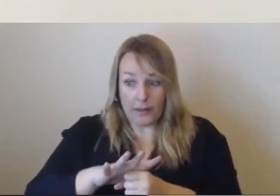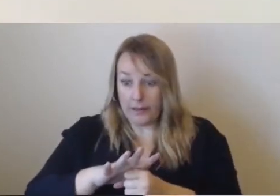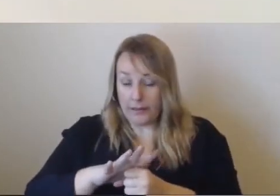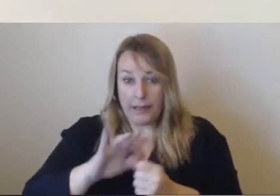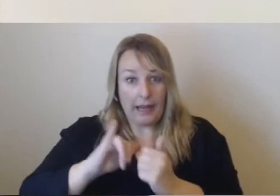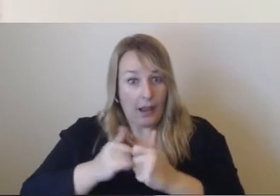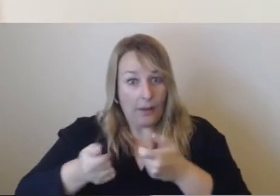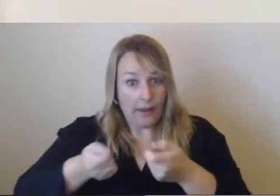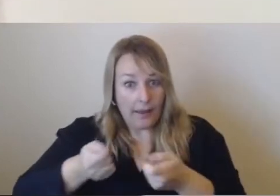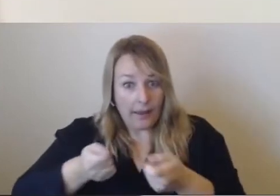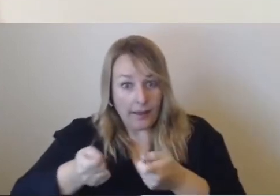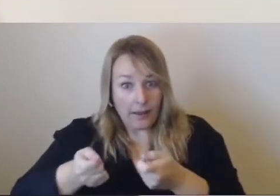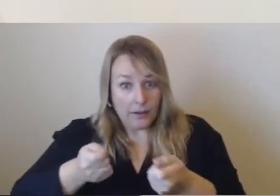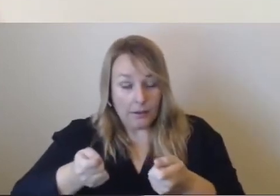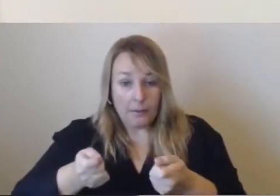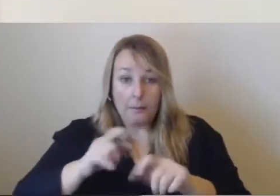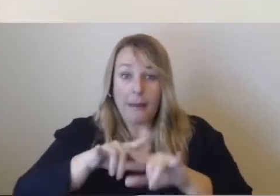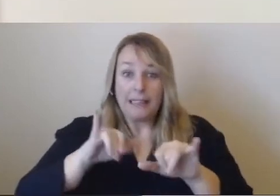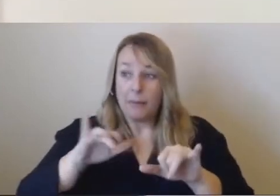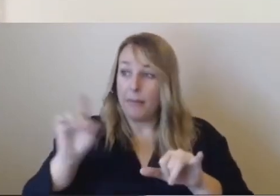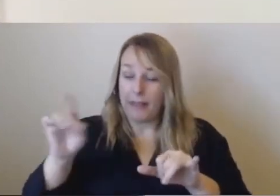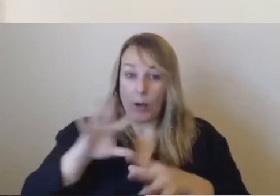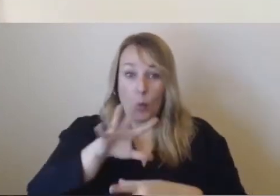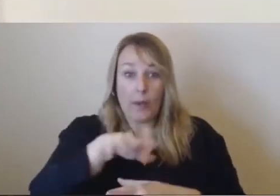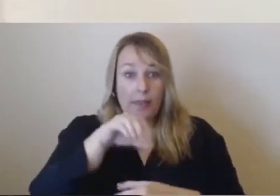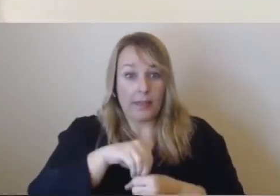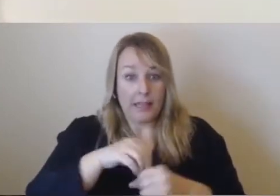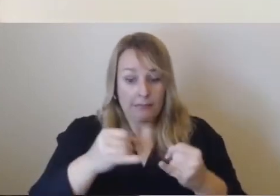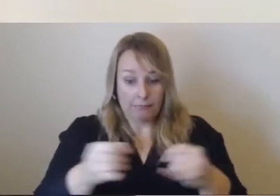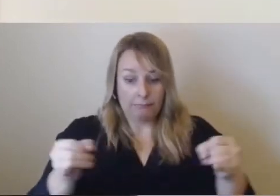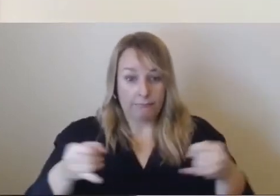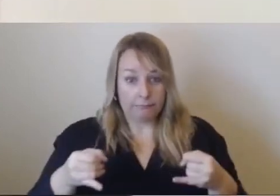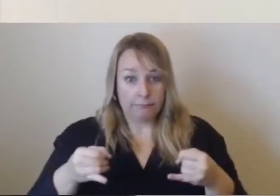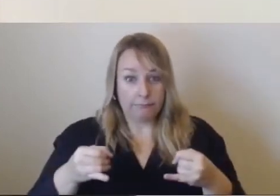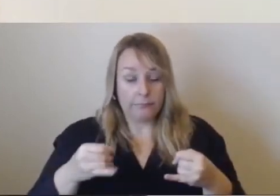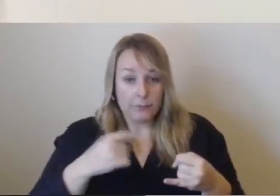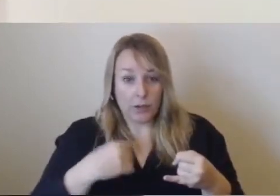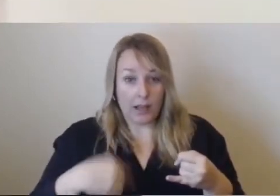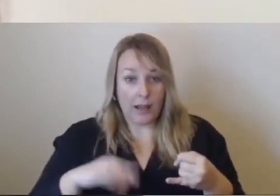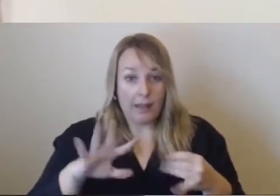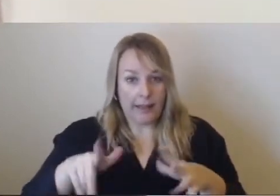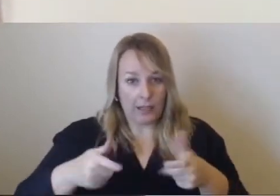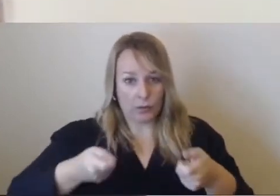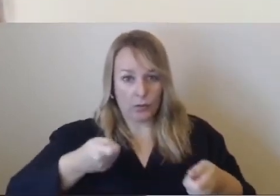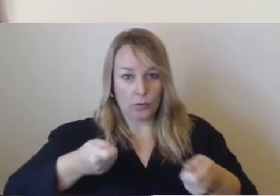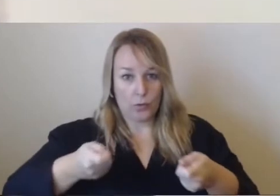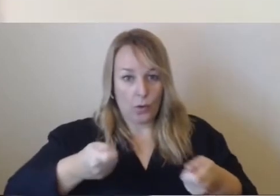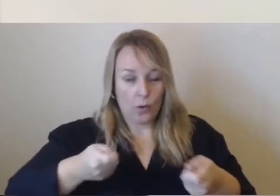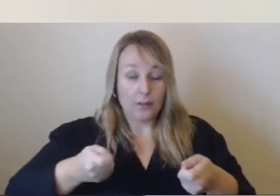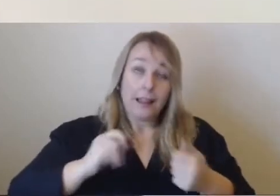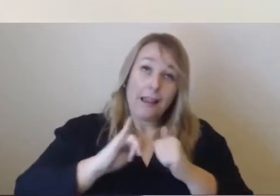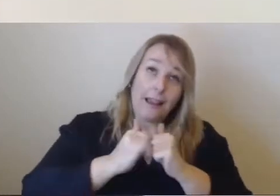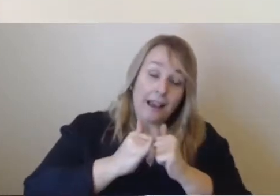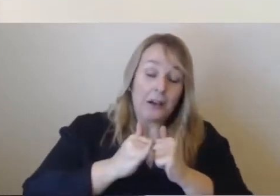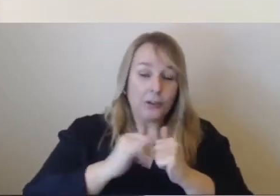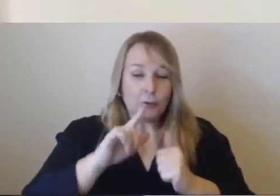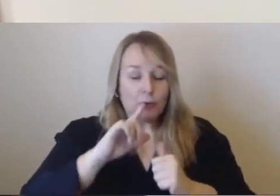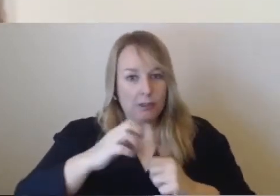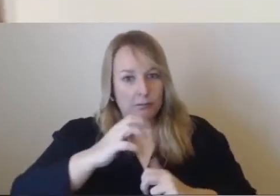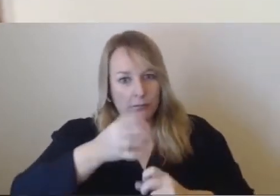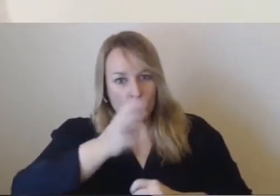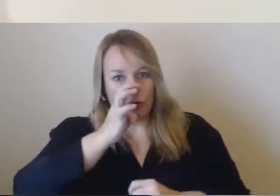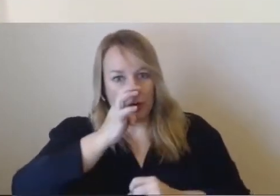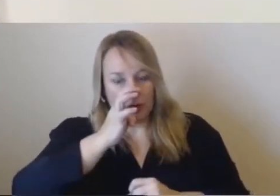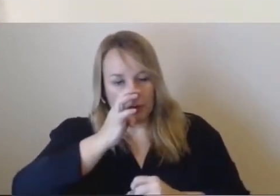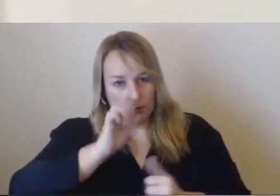they fairly quickly have controlled it within their own borders, although they were using various, you know, draconian methods to do that. But they've got it